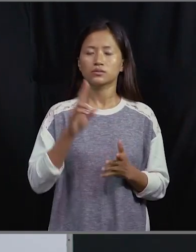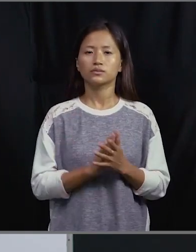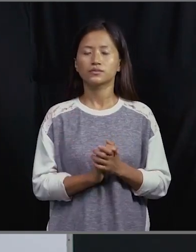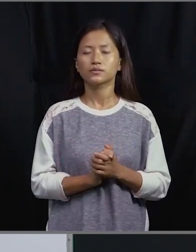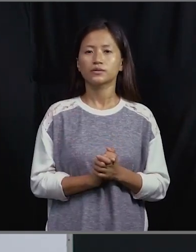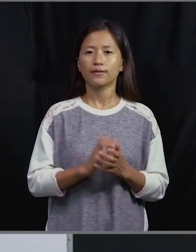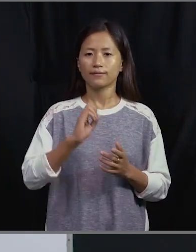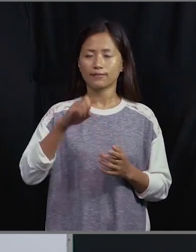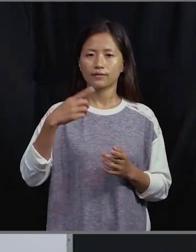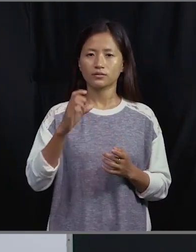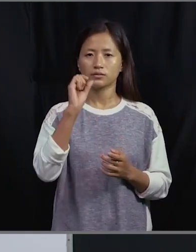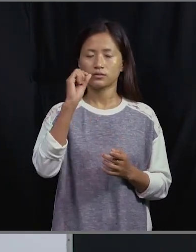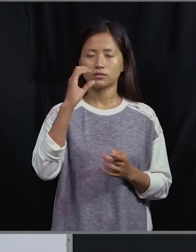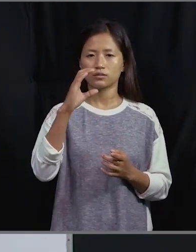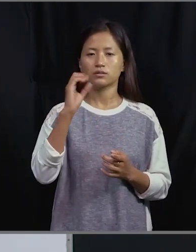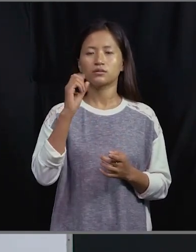next column,